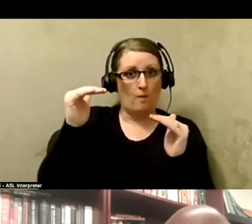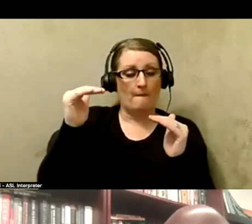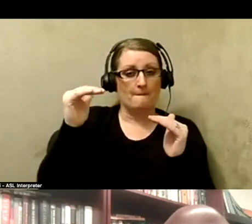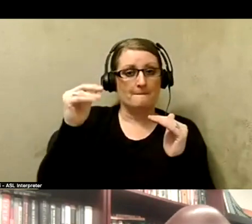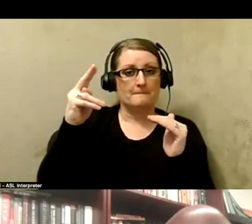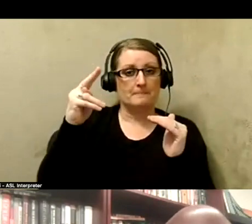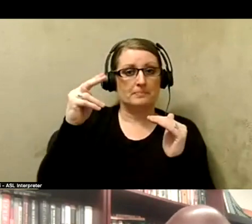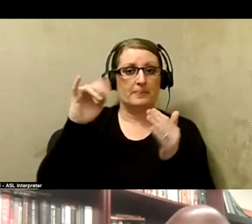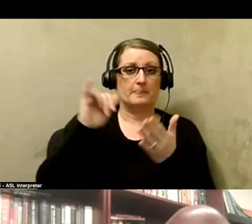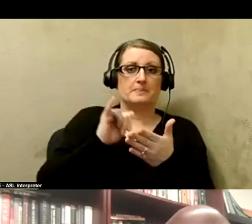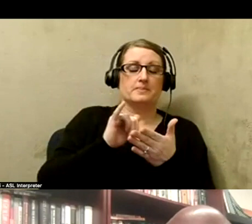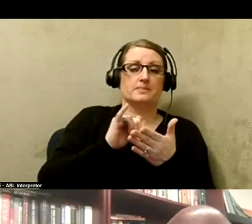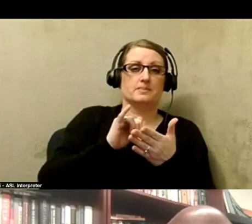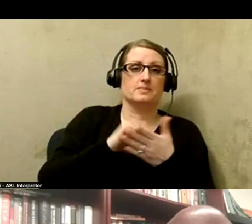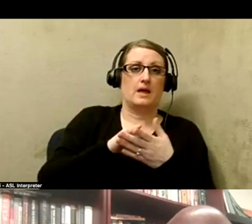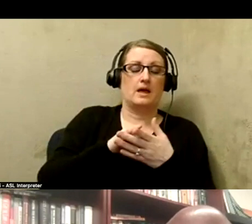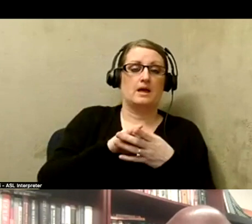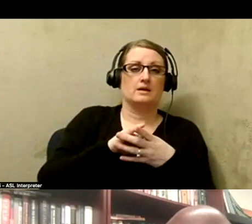that